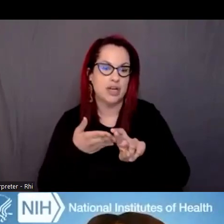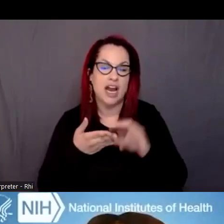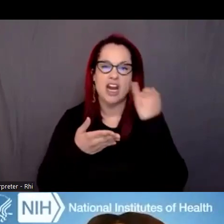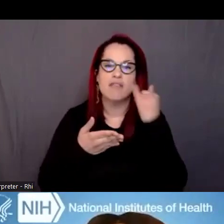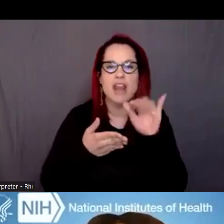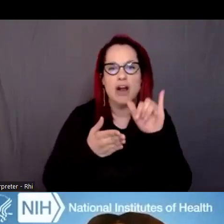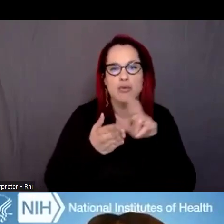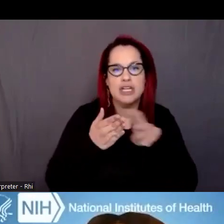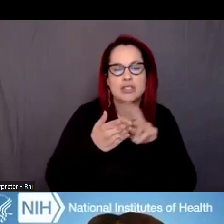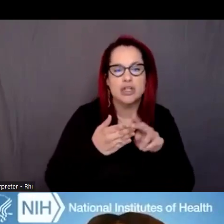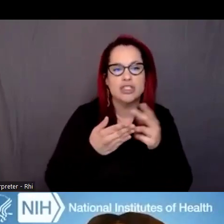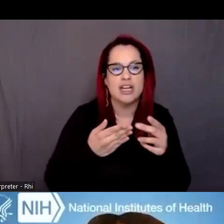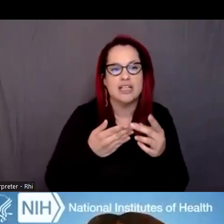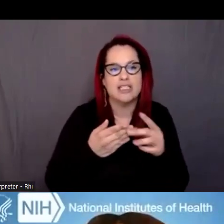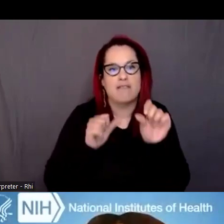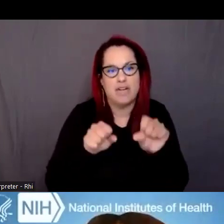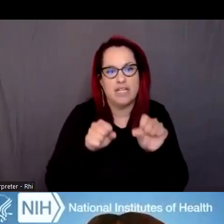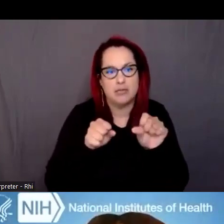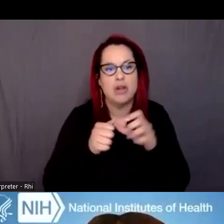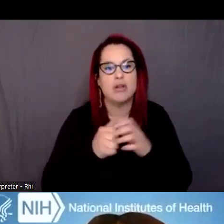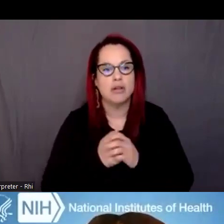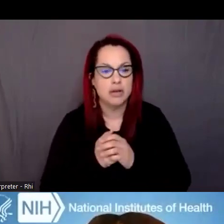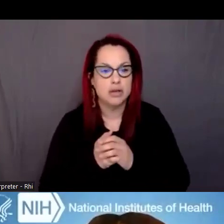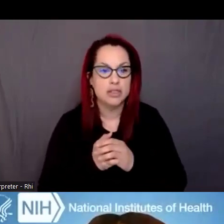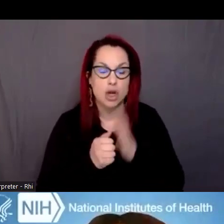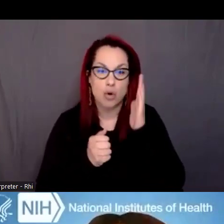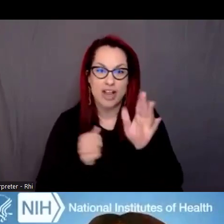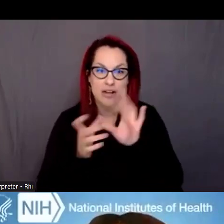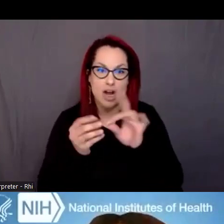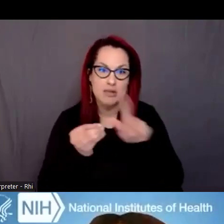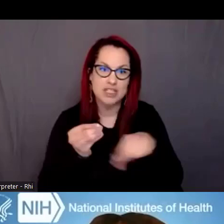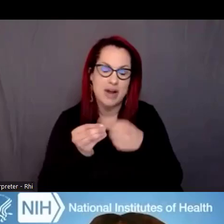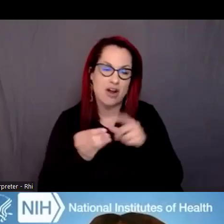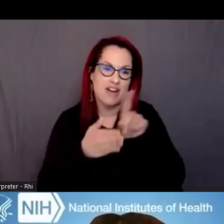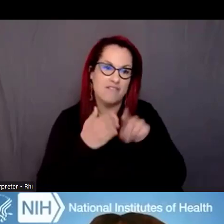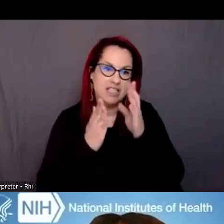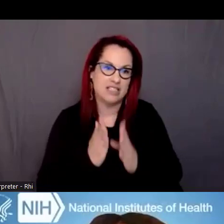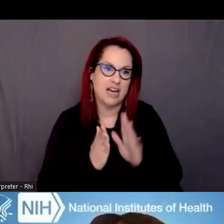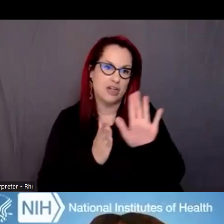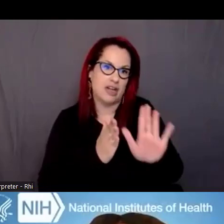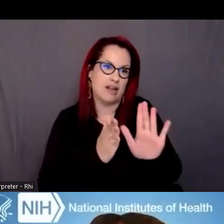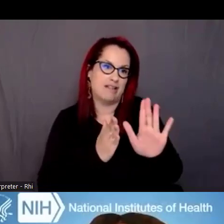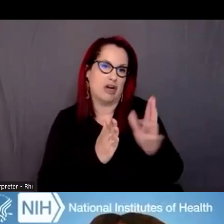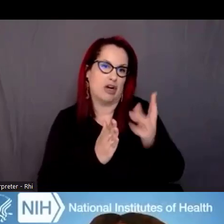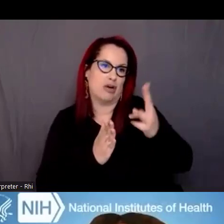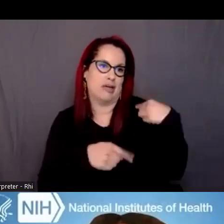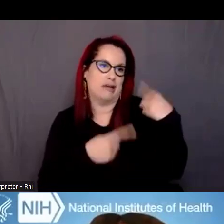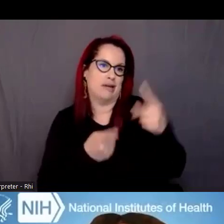factor 2. Will comments about investigators' track record be allowed?